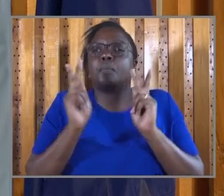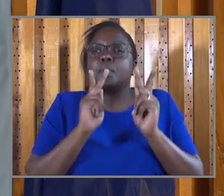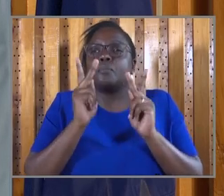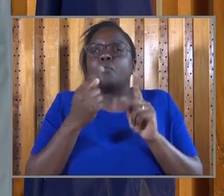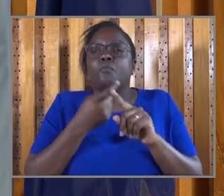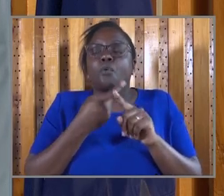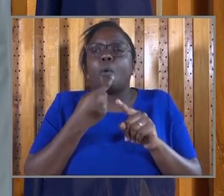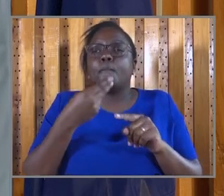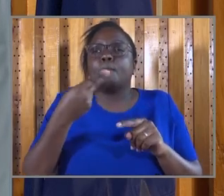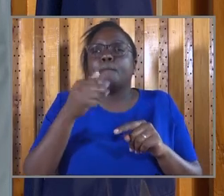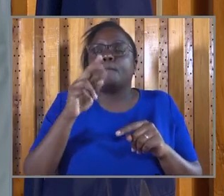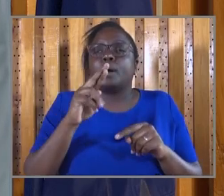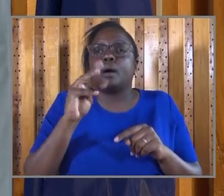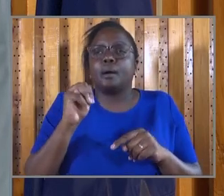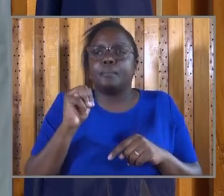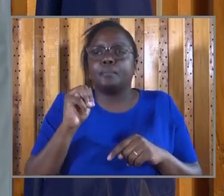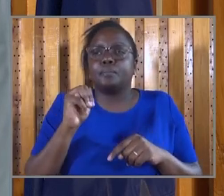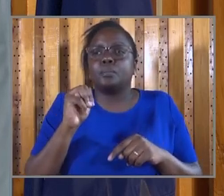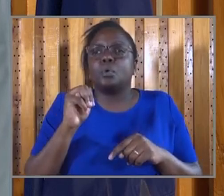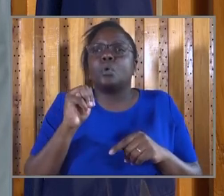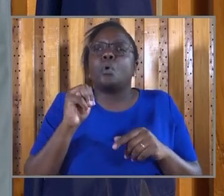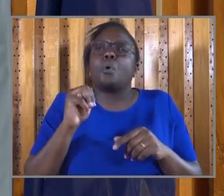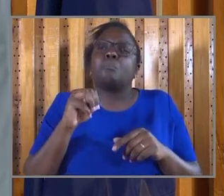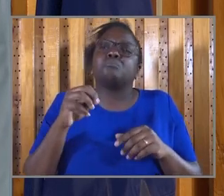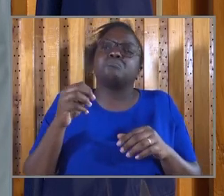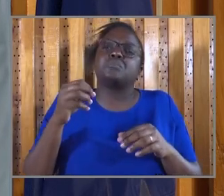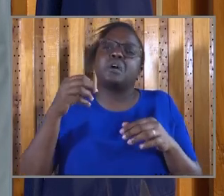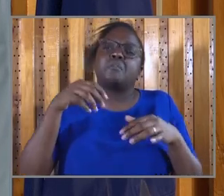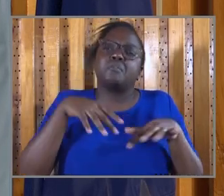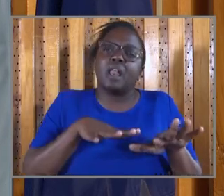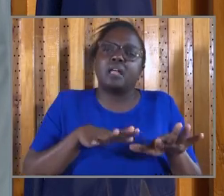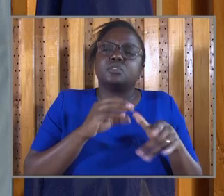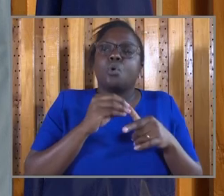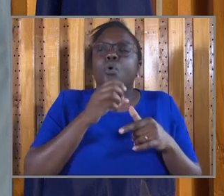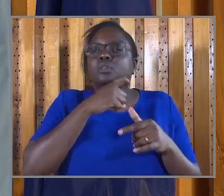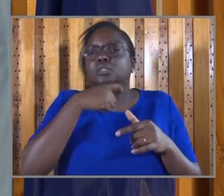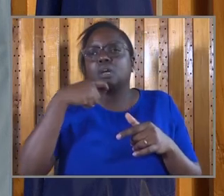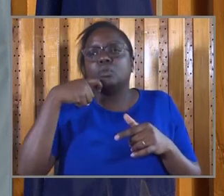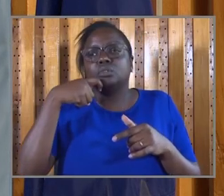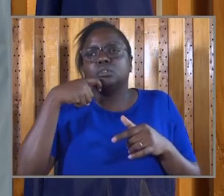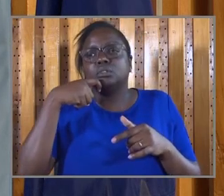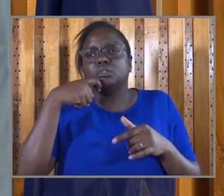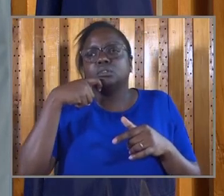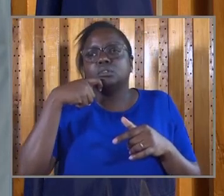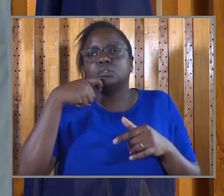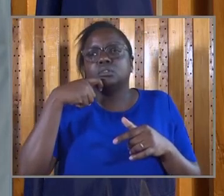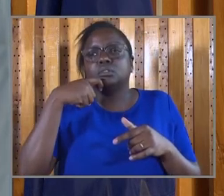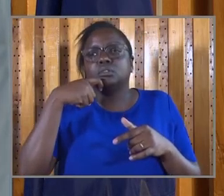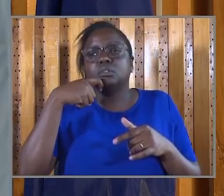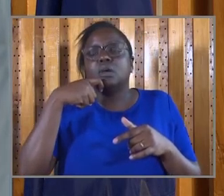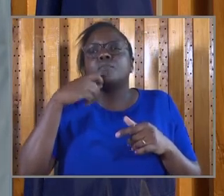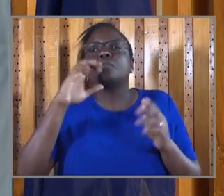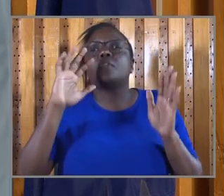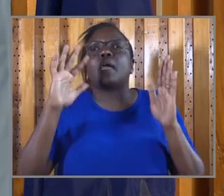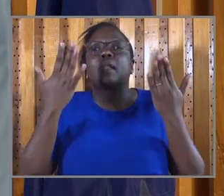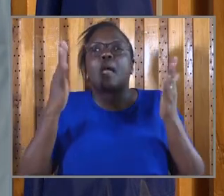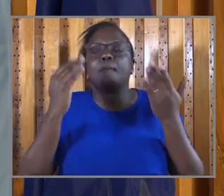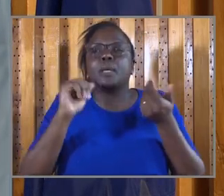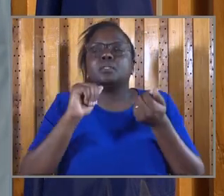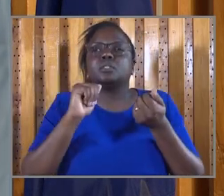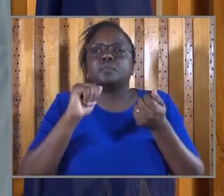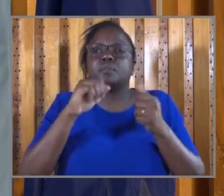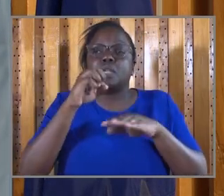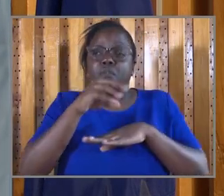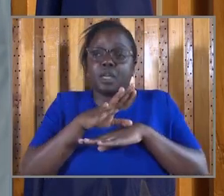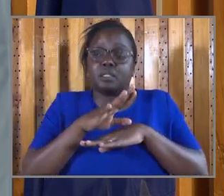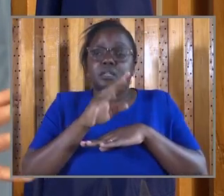way when either flooding or droughts or any other adverse climate effect is actually getting into